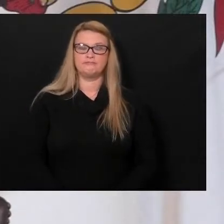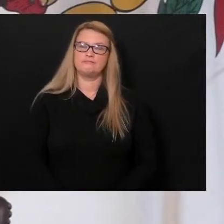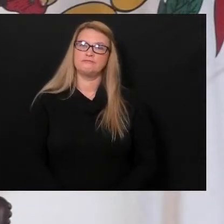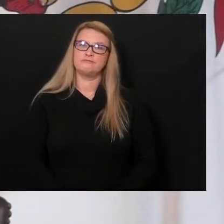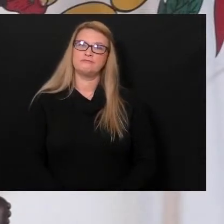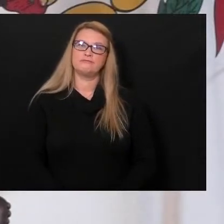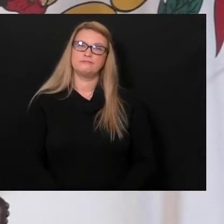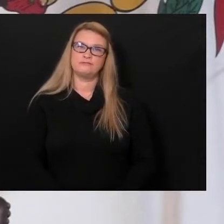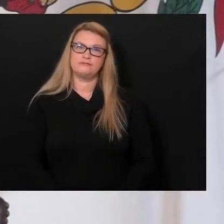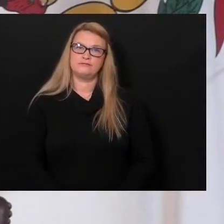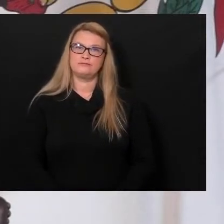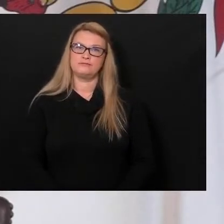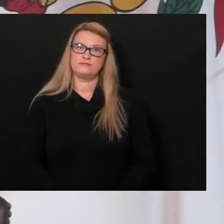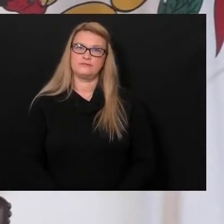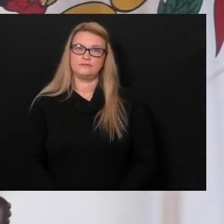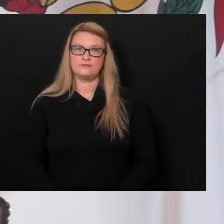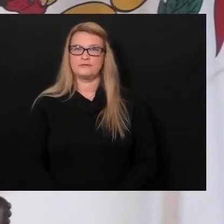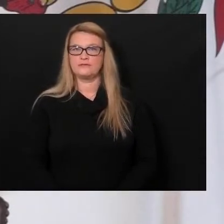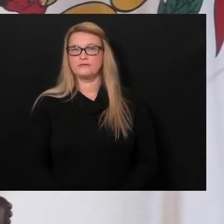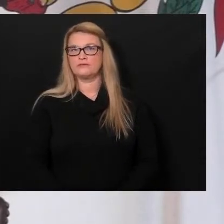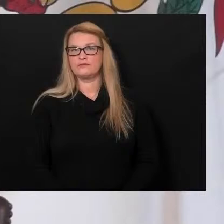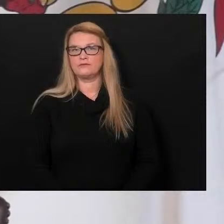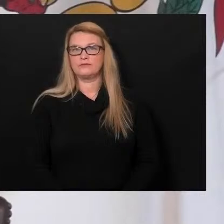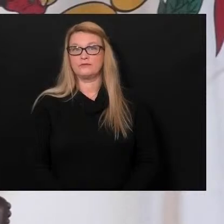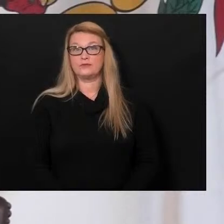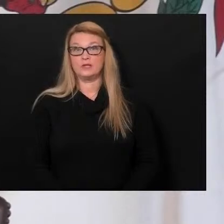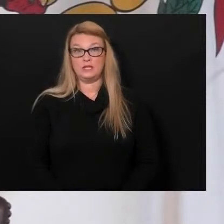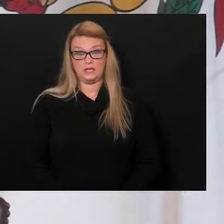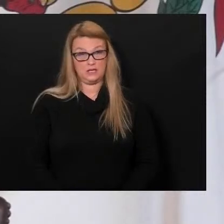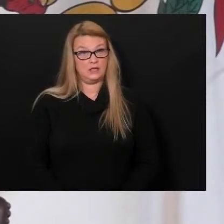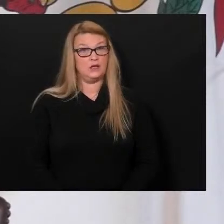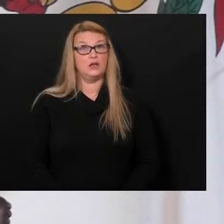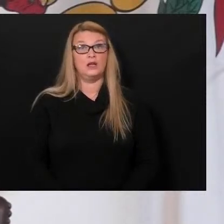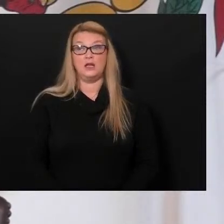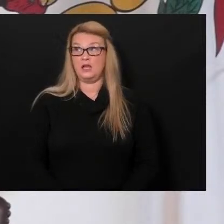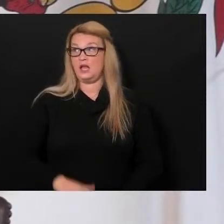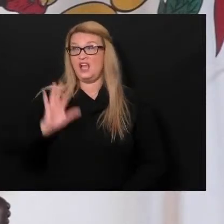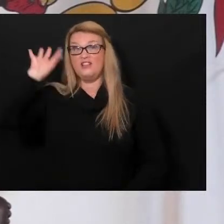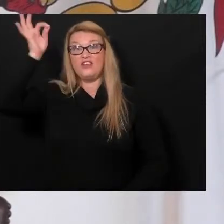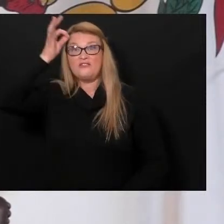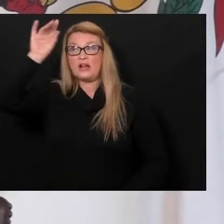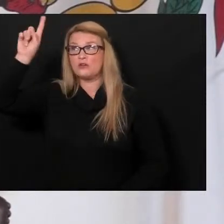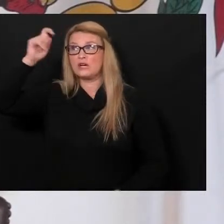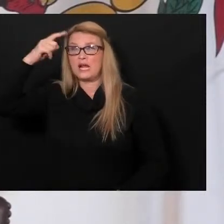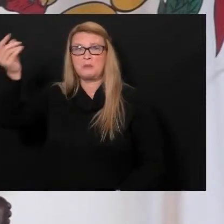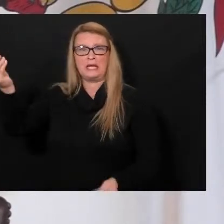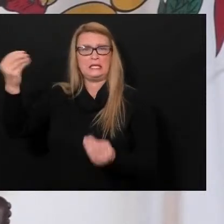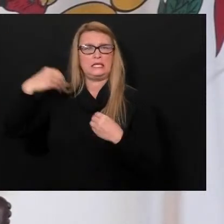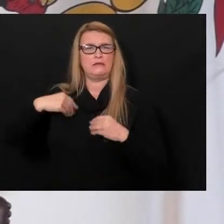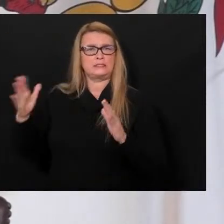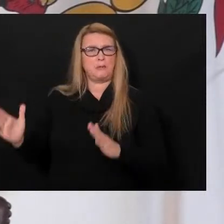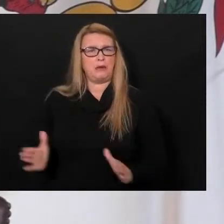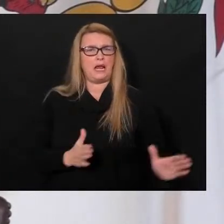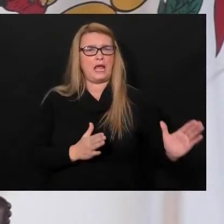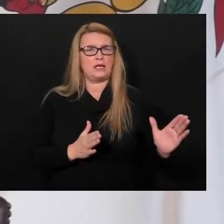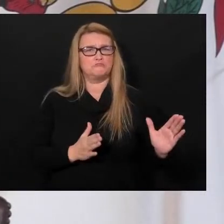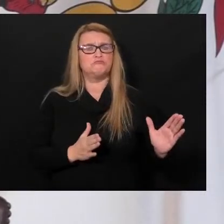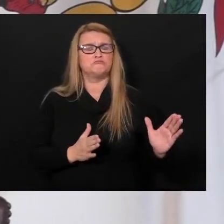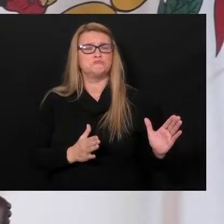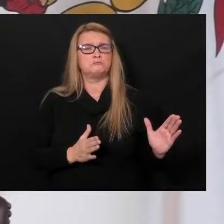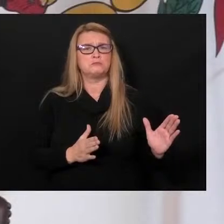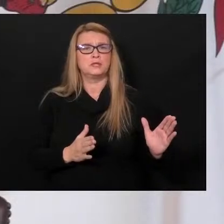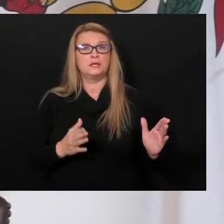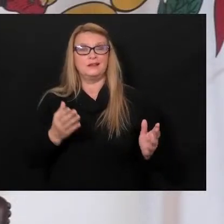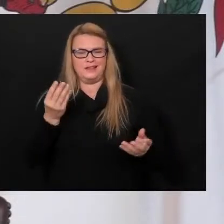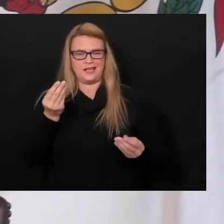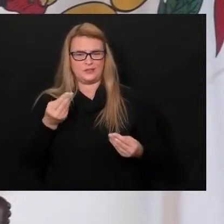Now, we were told and we were given models by the federal government that really basically